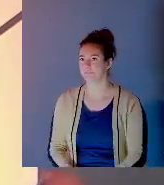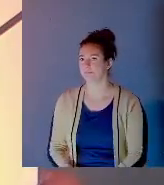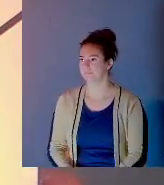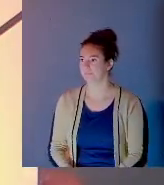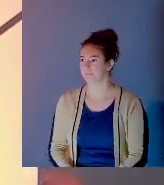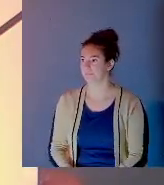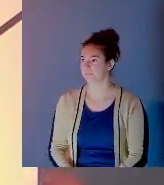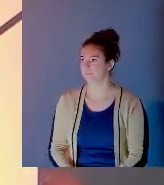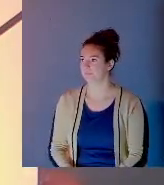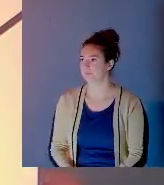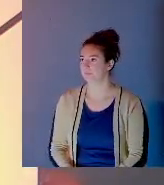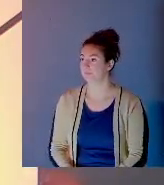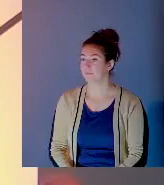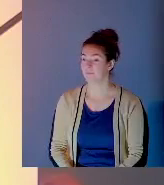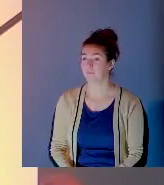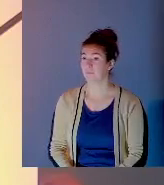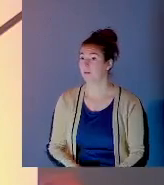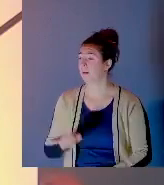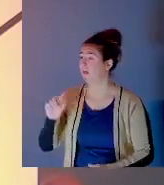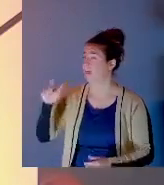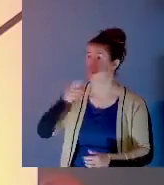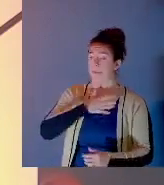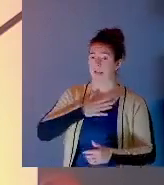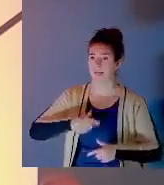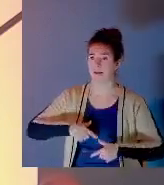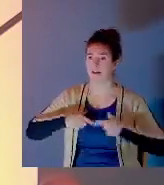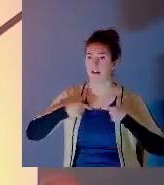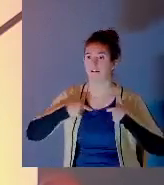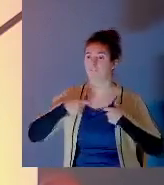All my life you have been